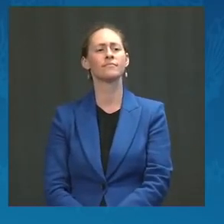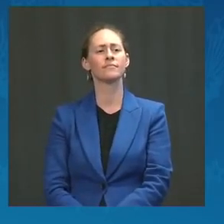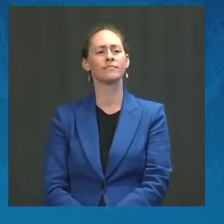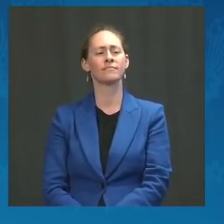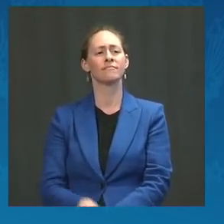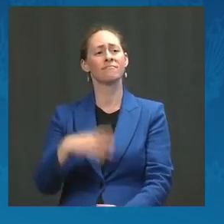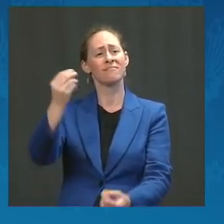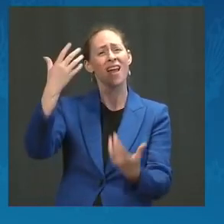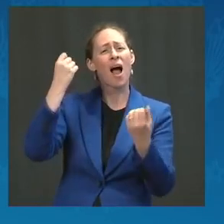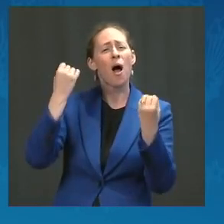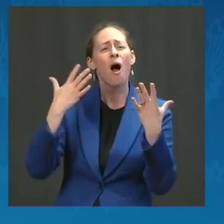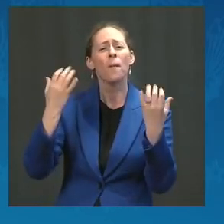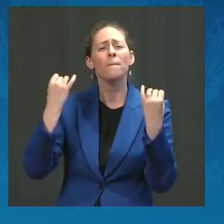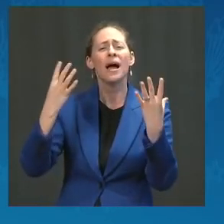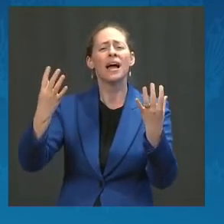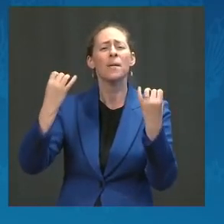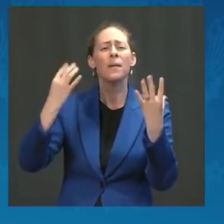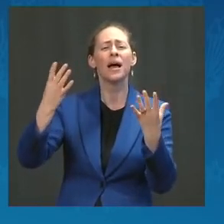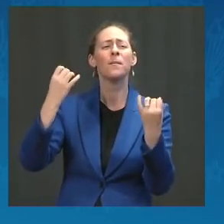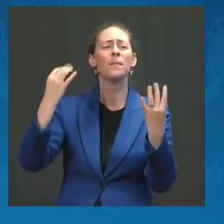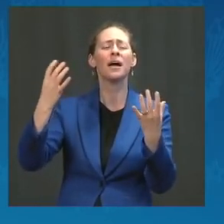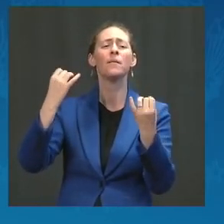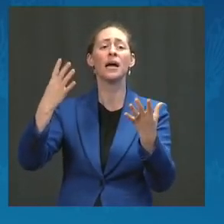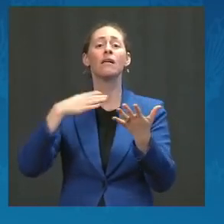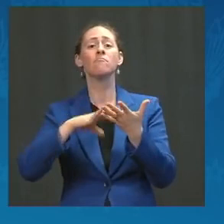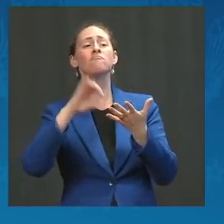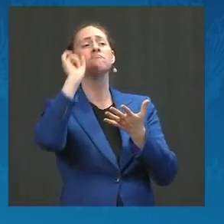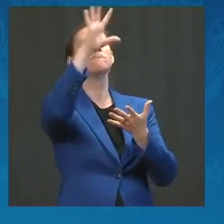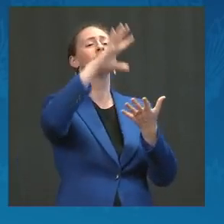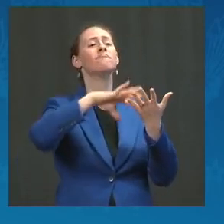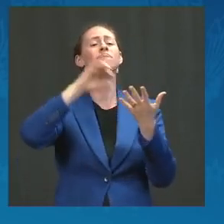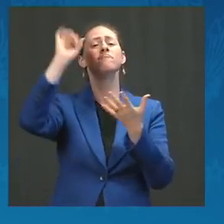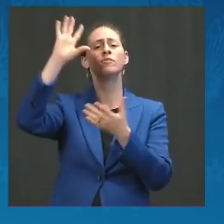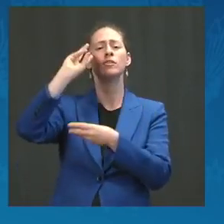doses administered around the world.